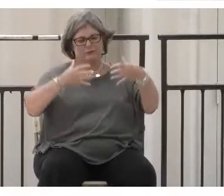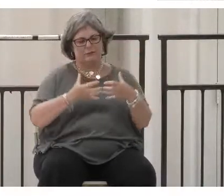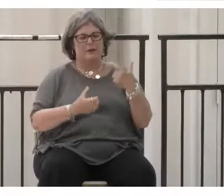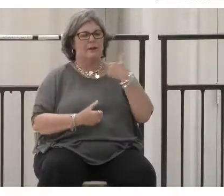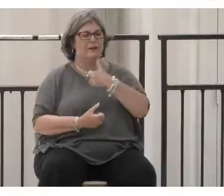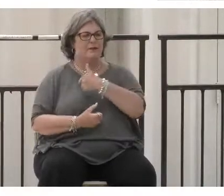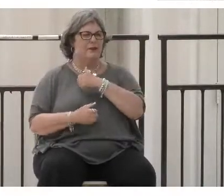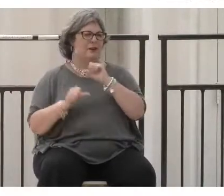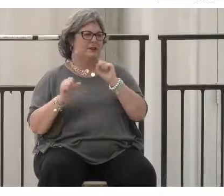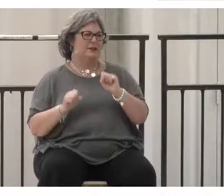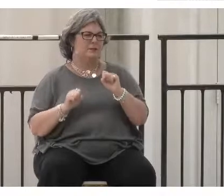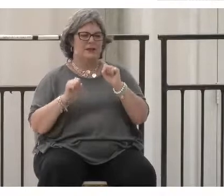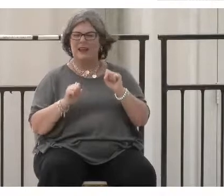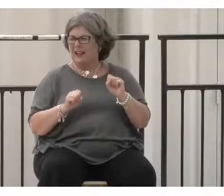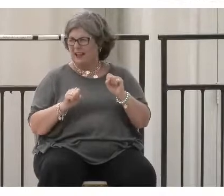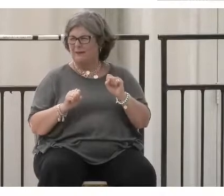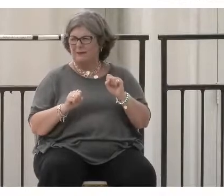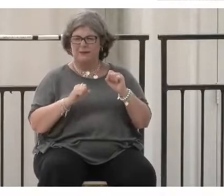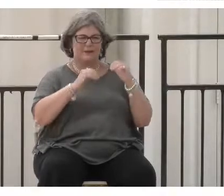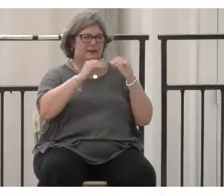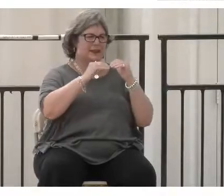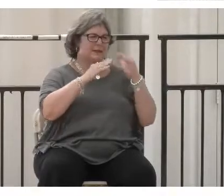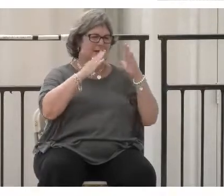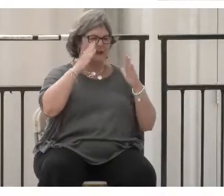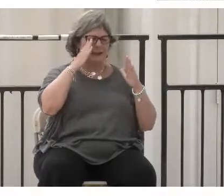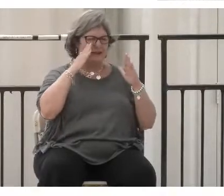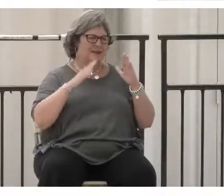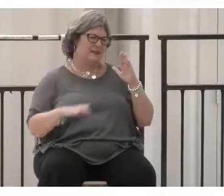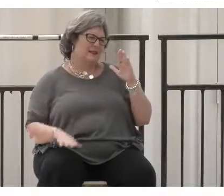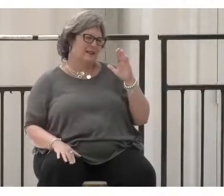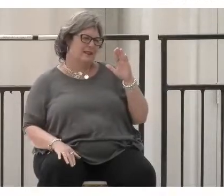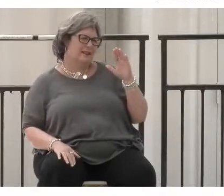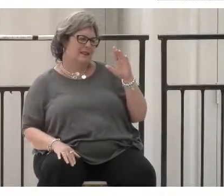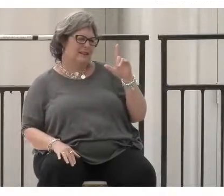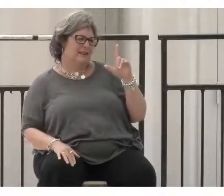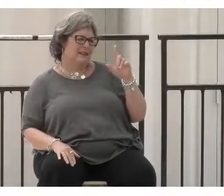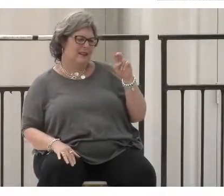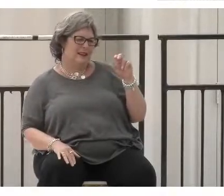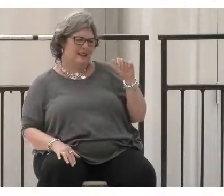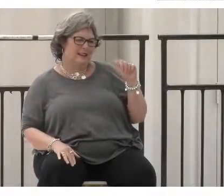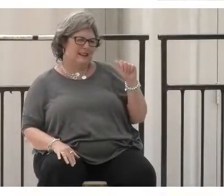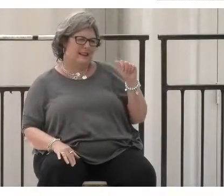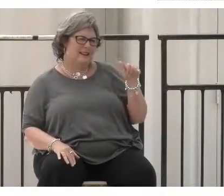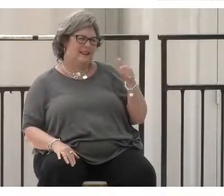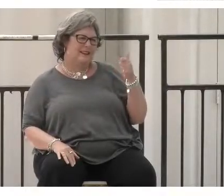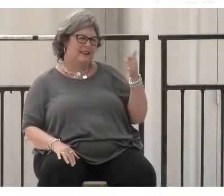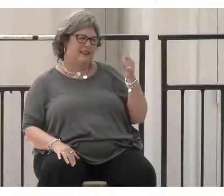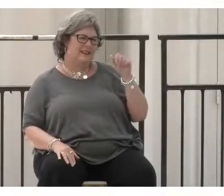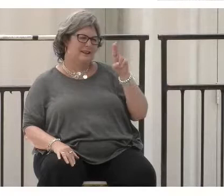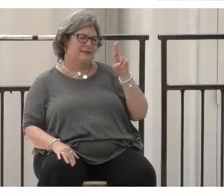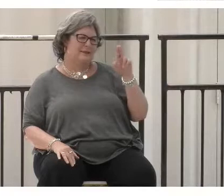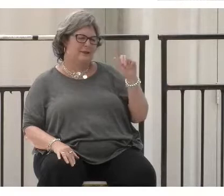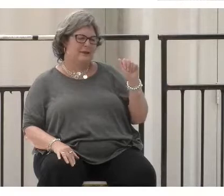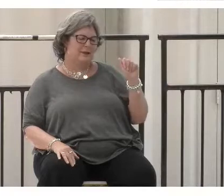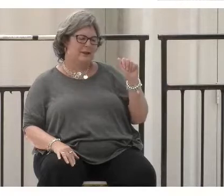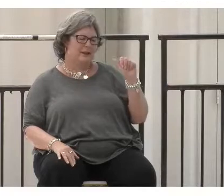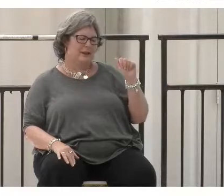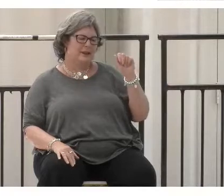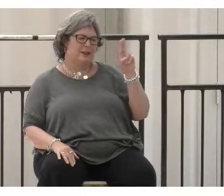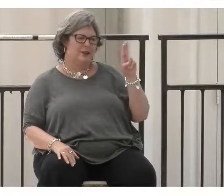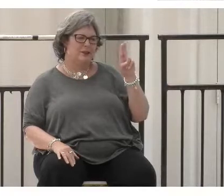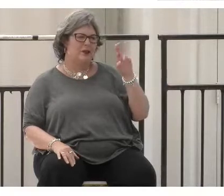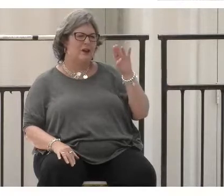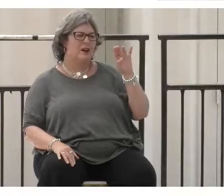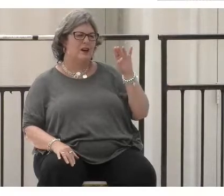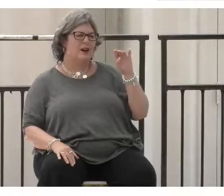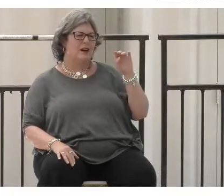able to, like my colleague Dina Hempel and Slavan from American University of Sharjah, and us and our students